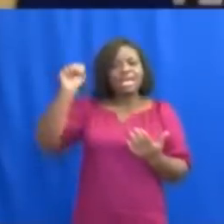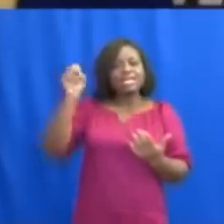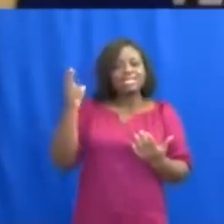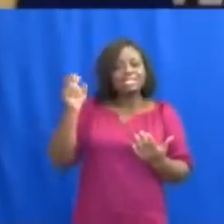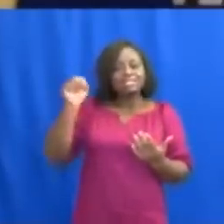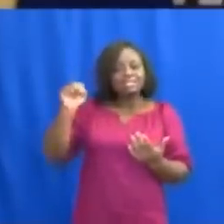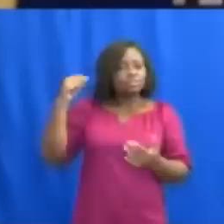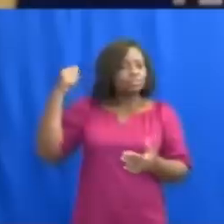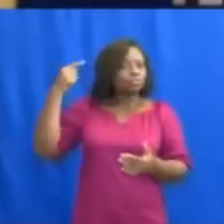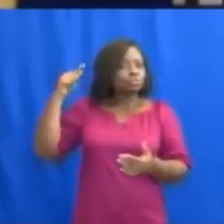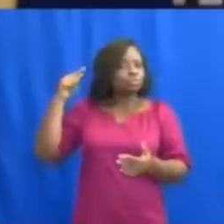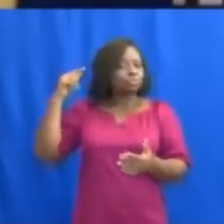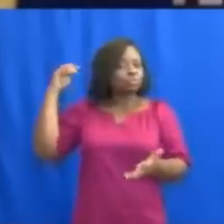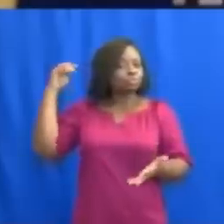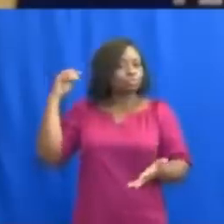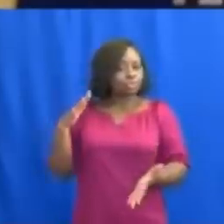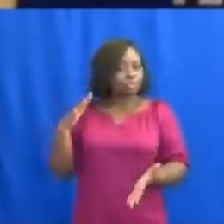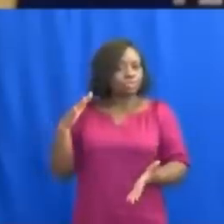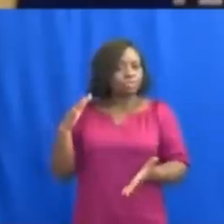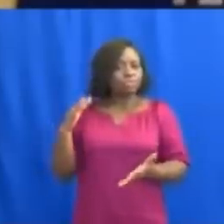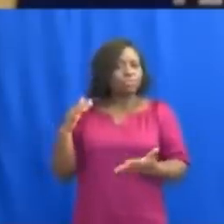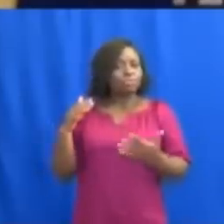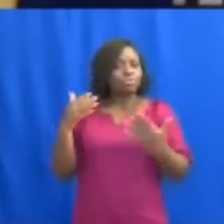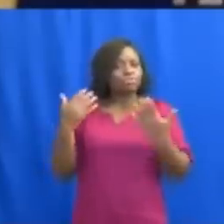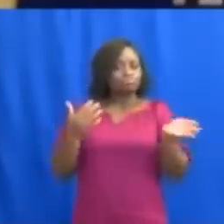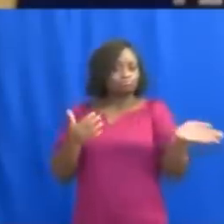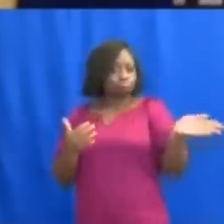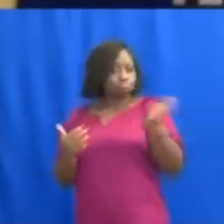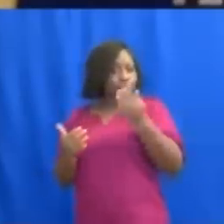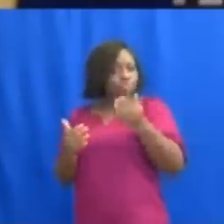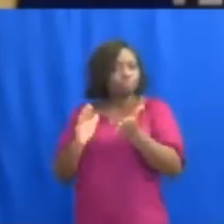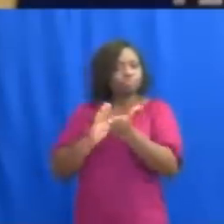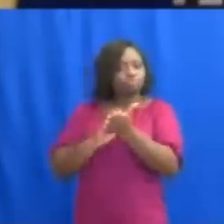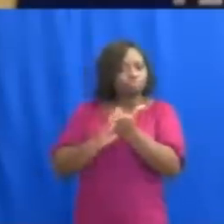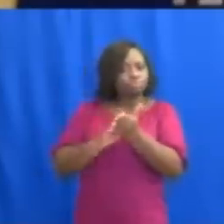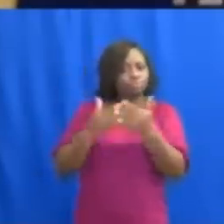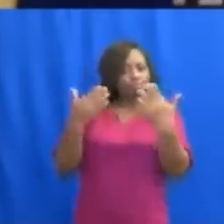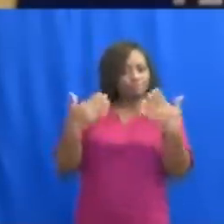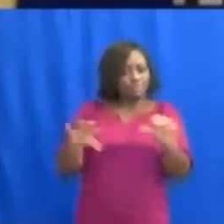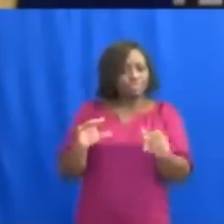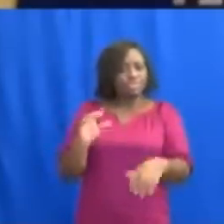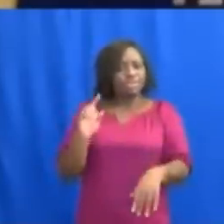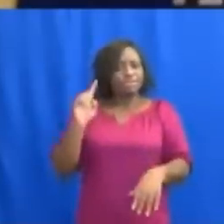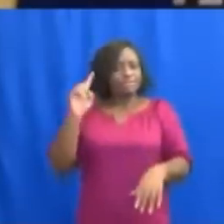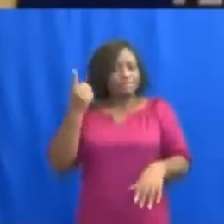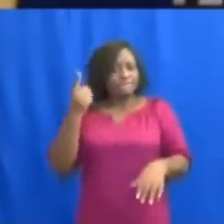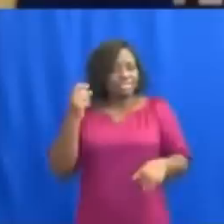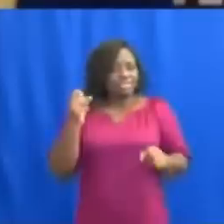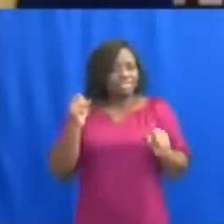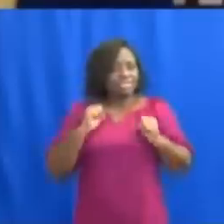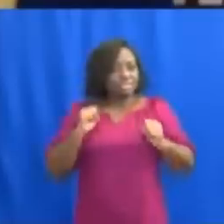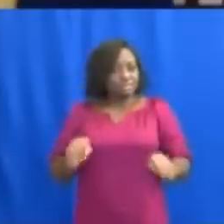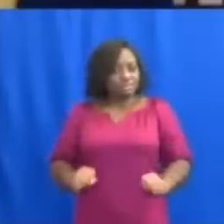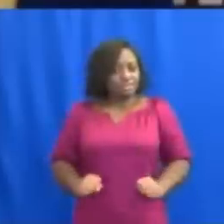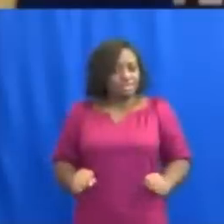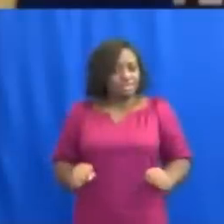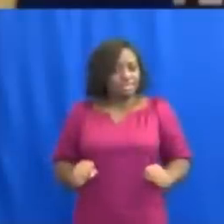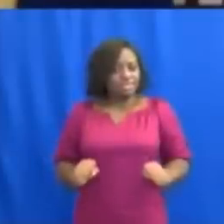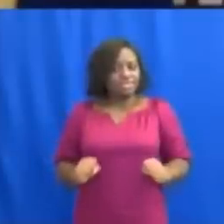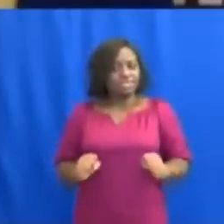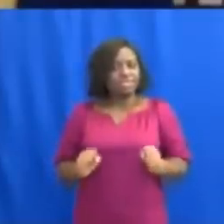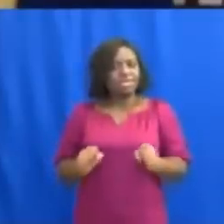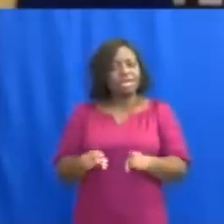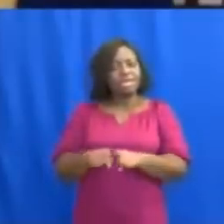SHS2 Go Track students who are returning to complete their first semester, like their Green Tracks colleagues have